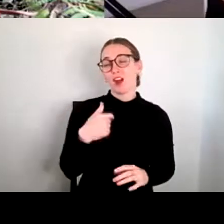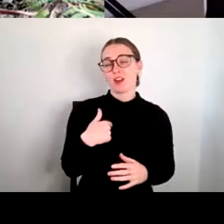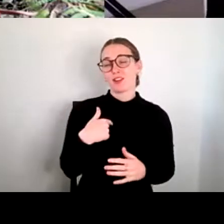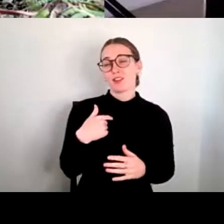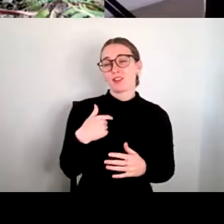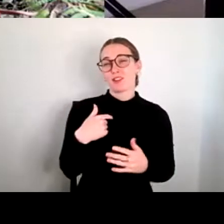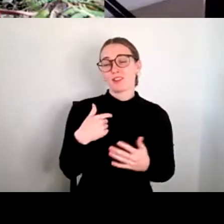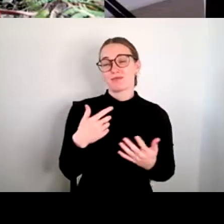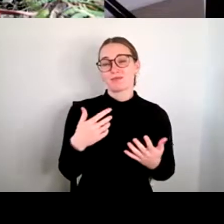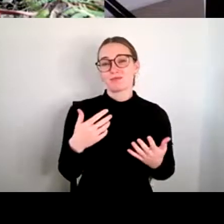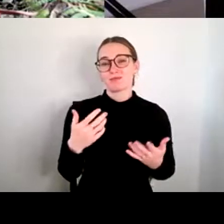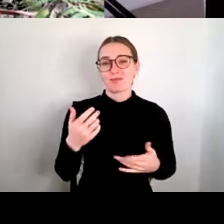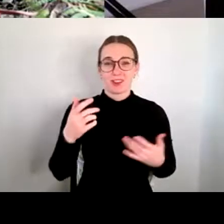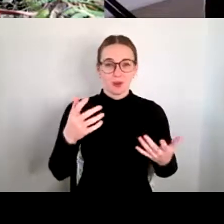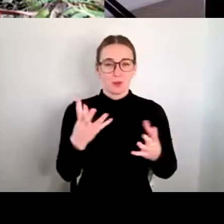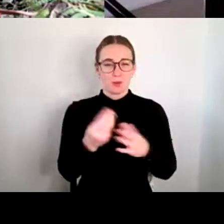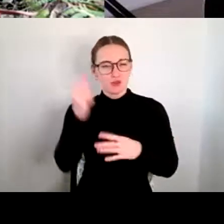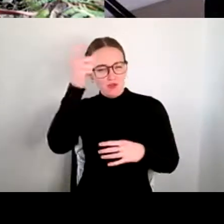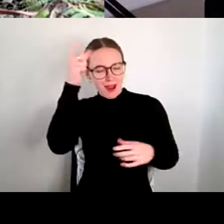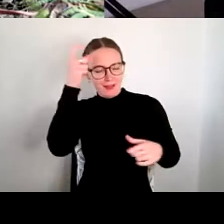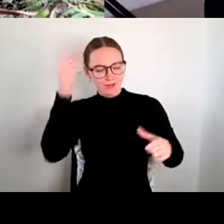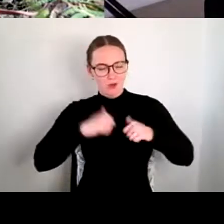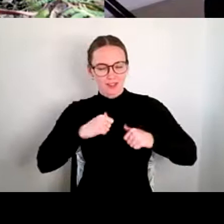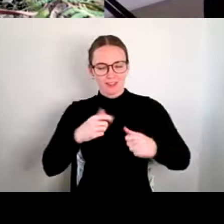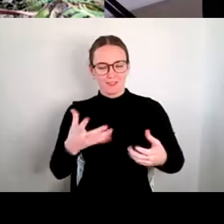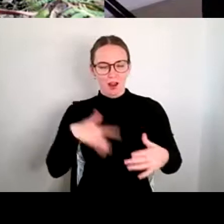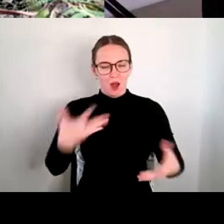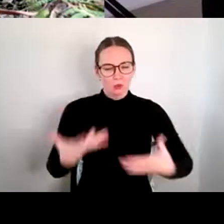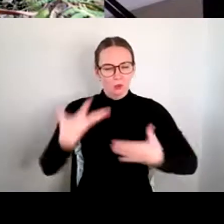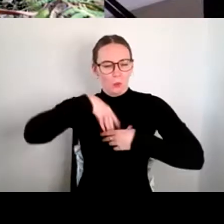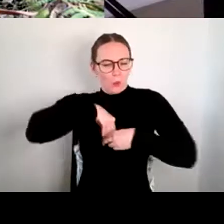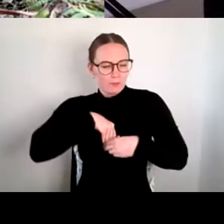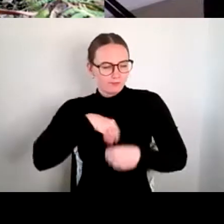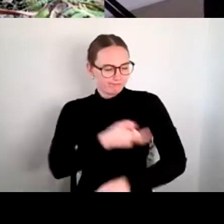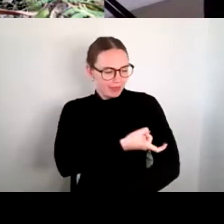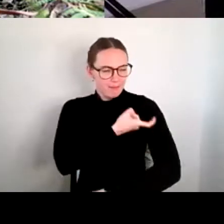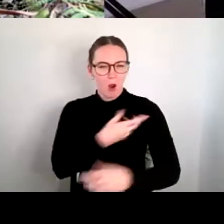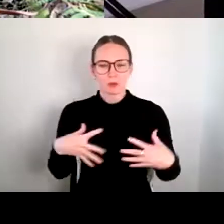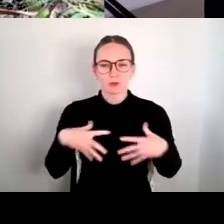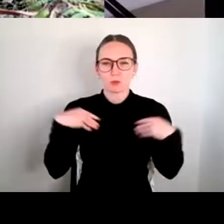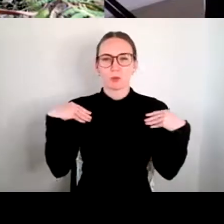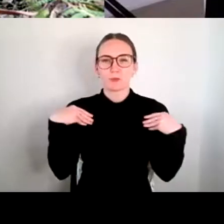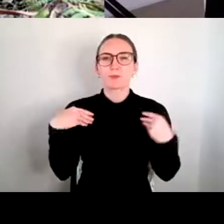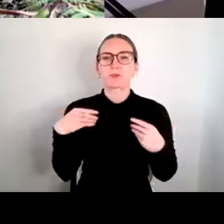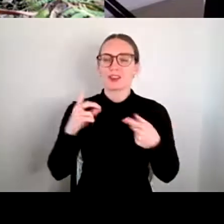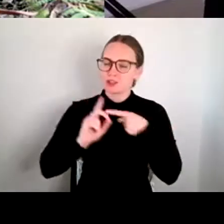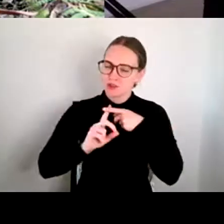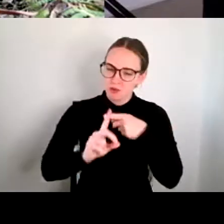gets sort of, you know, into your bones. It's a real constant. And so the time